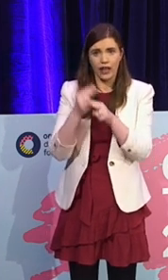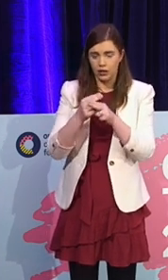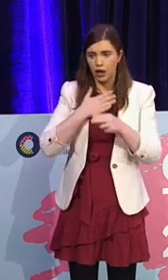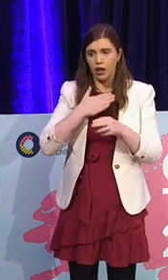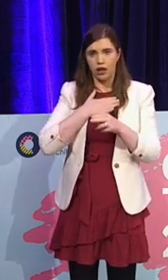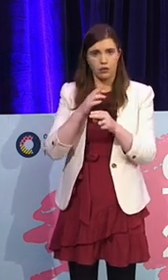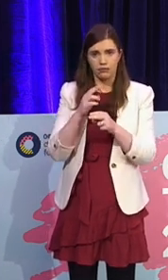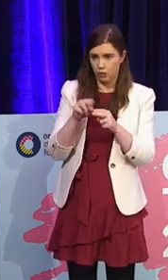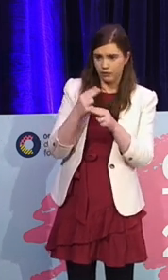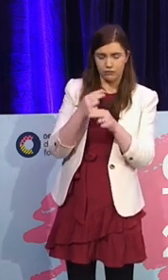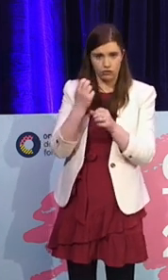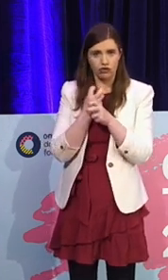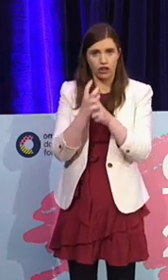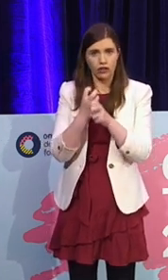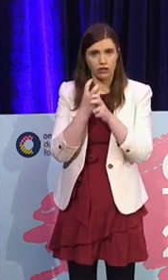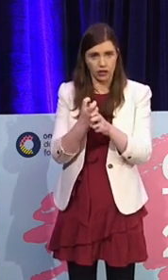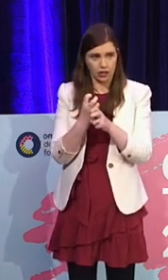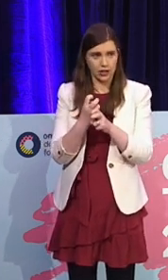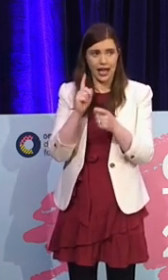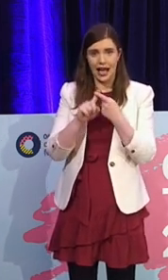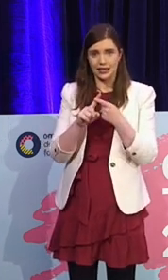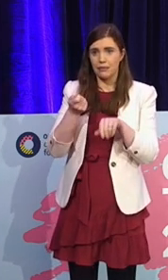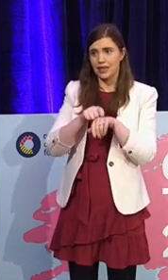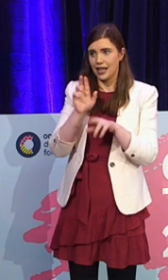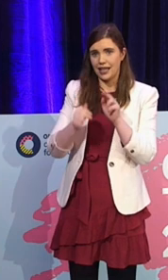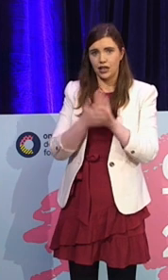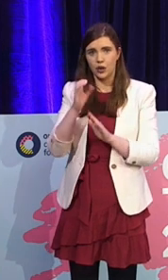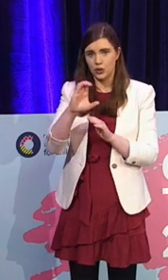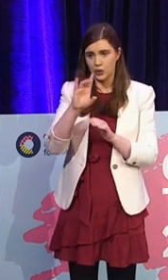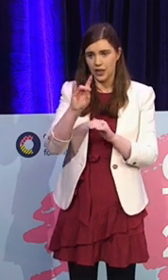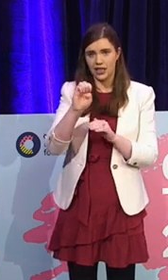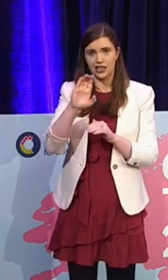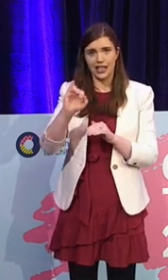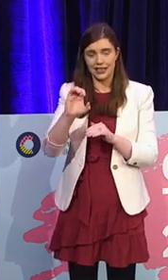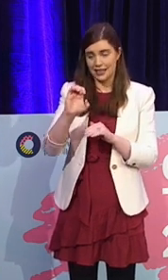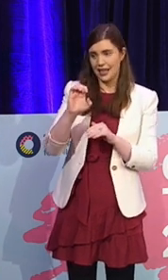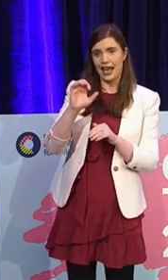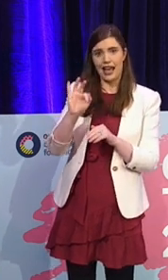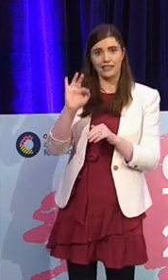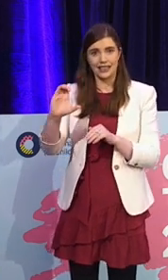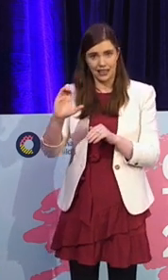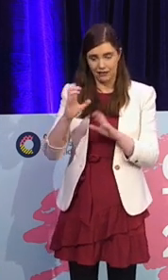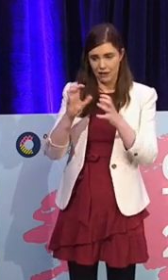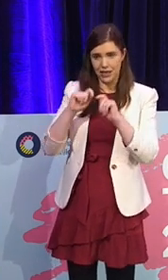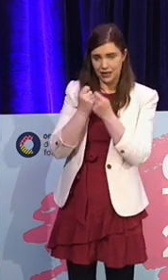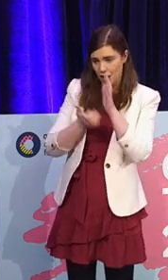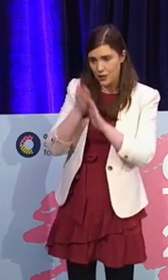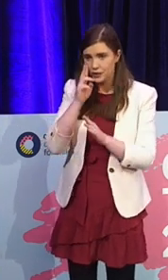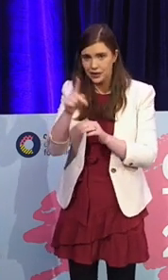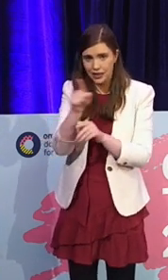best days I've had since my surgery was being able to visit Chelsea FC. I barely slept and winked the night before. Daddy did arrange for a special tour,